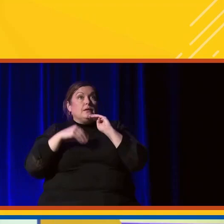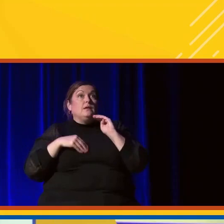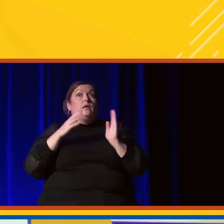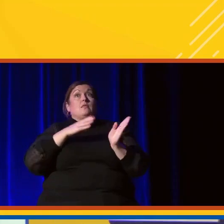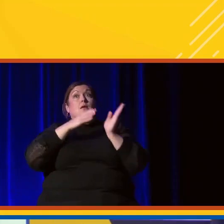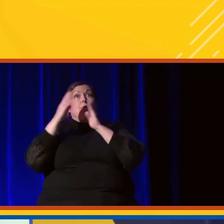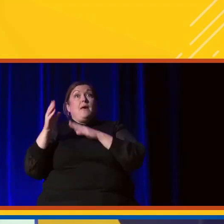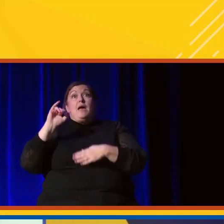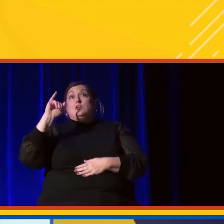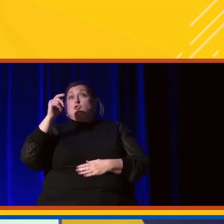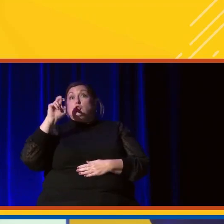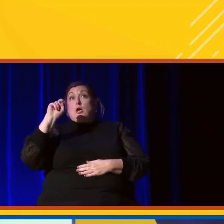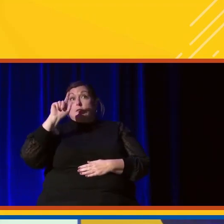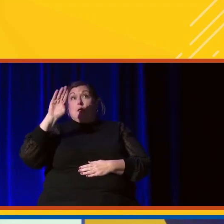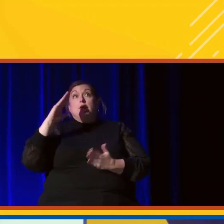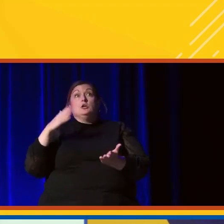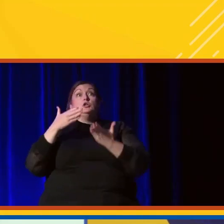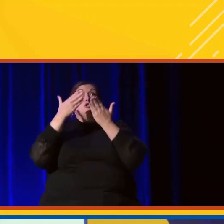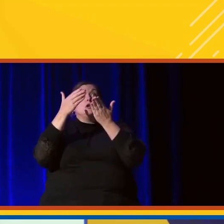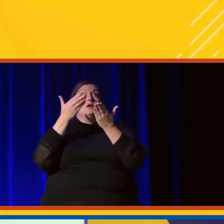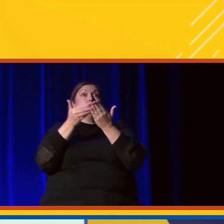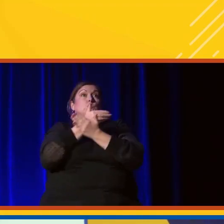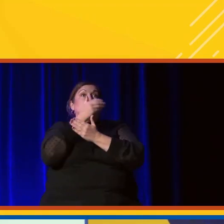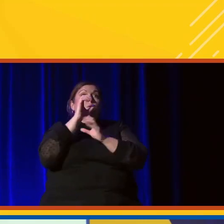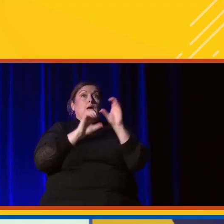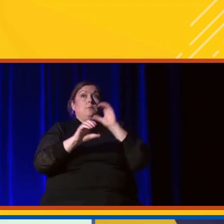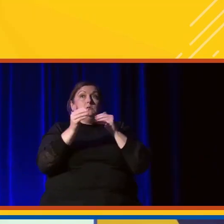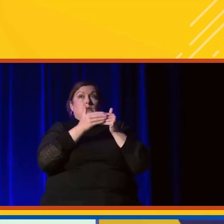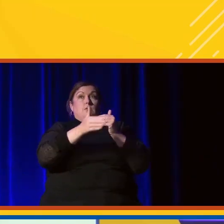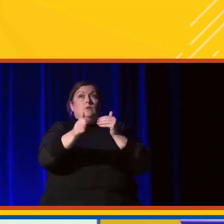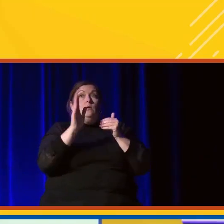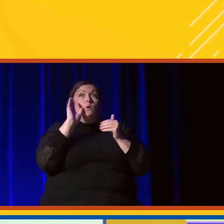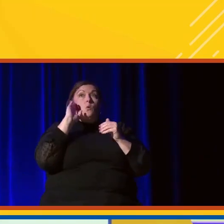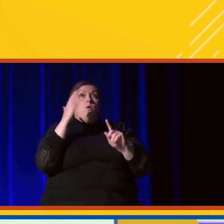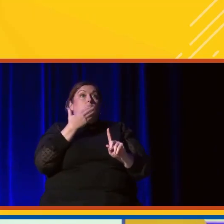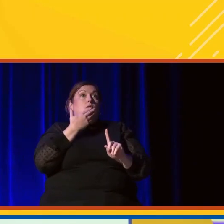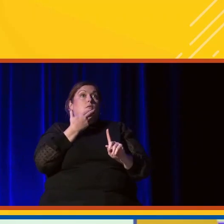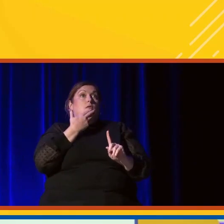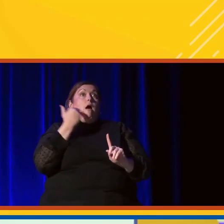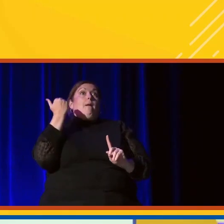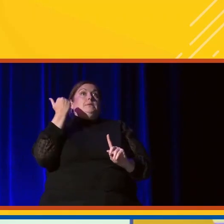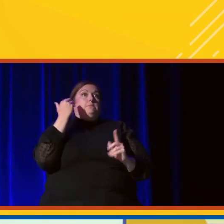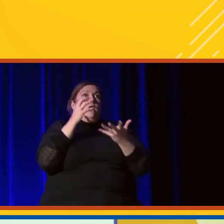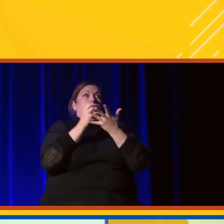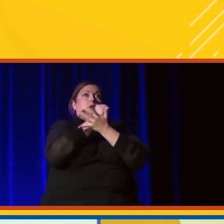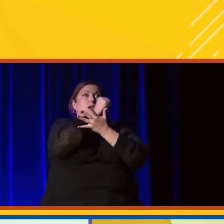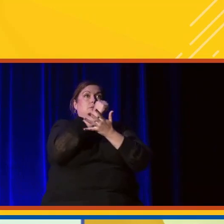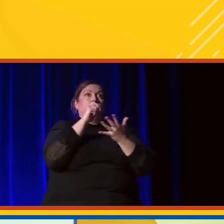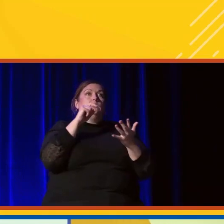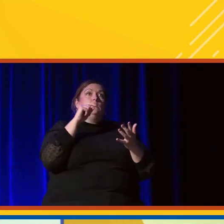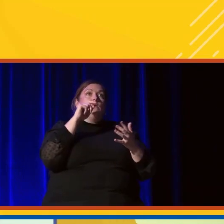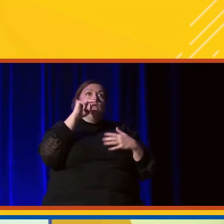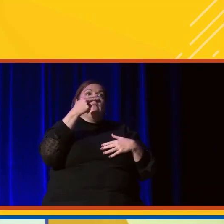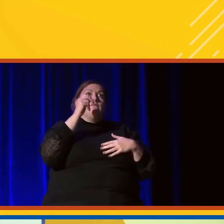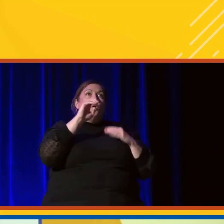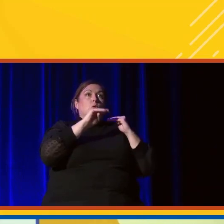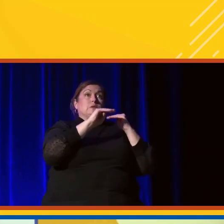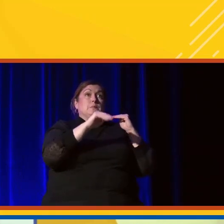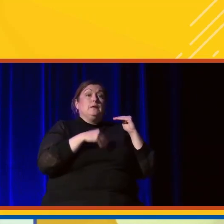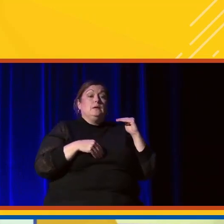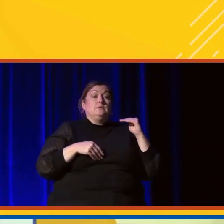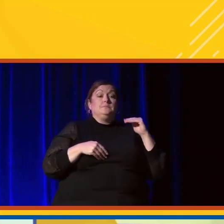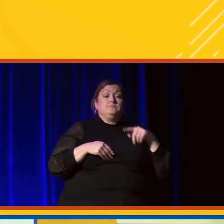we will suggest new chemistries moving forward that we think will optimize photostability. To be concrete,